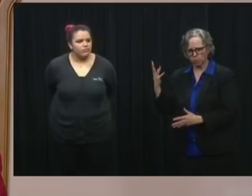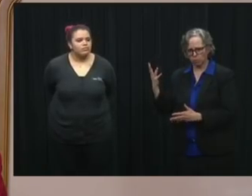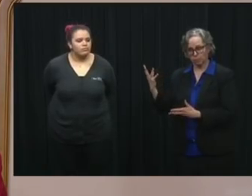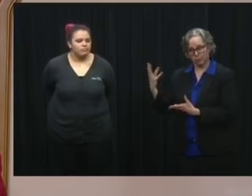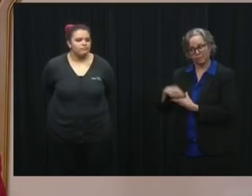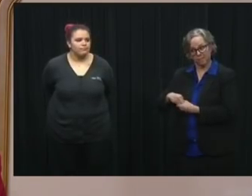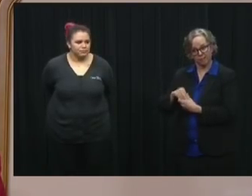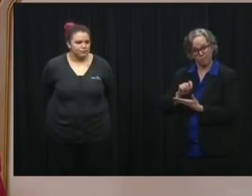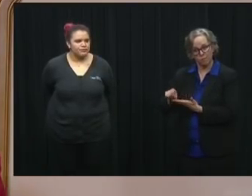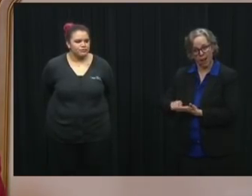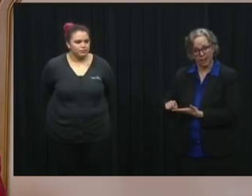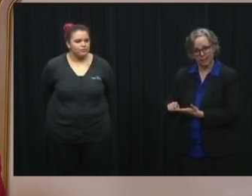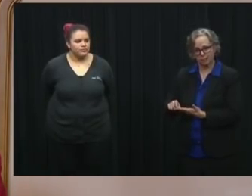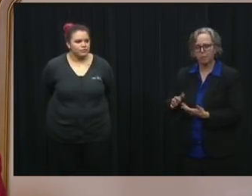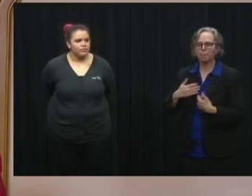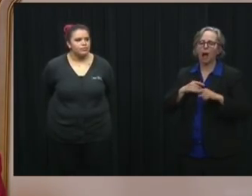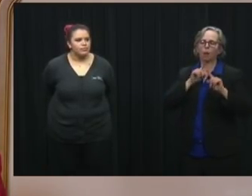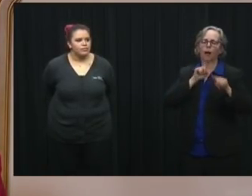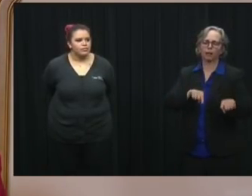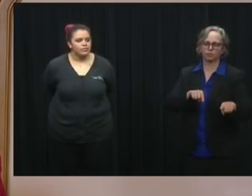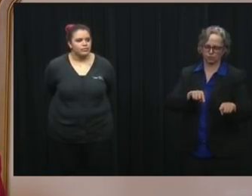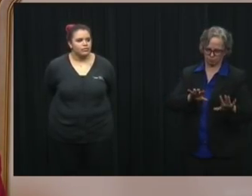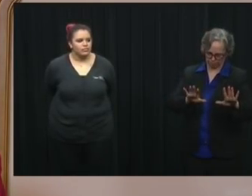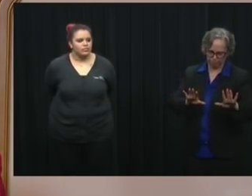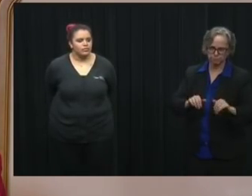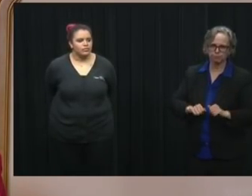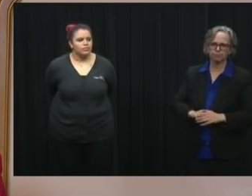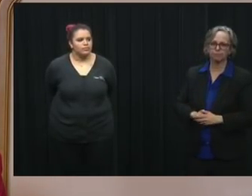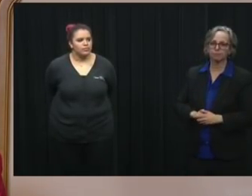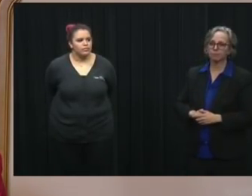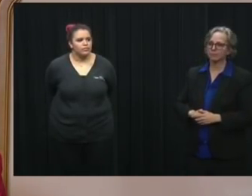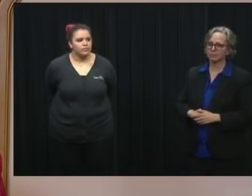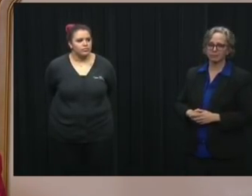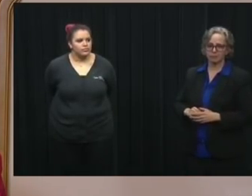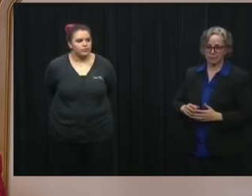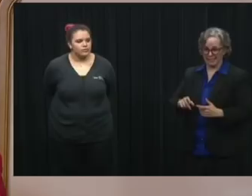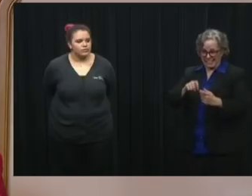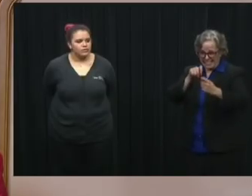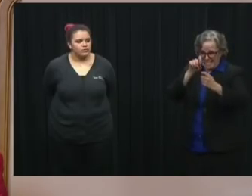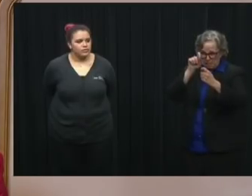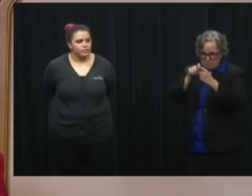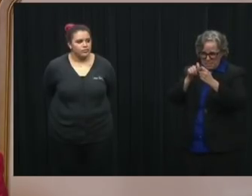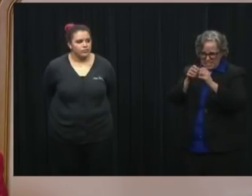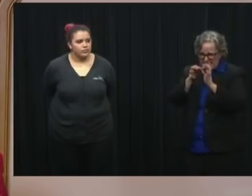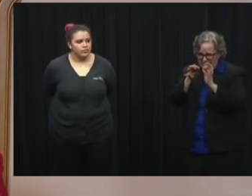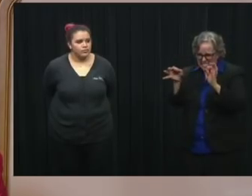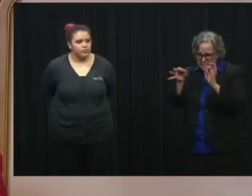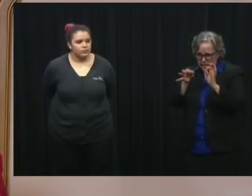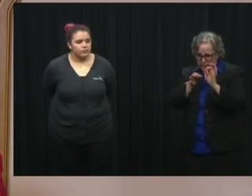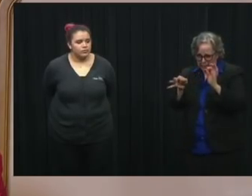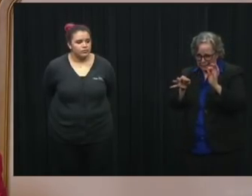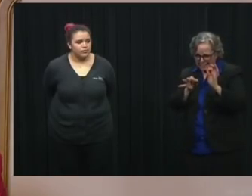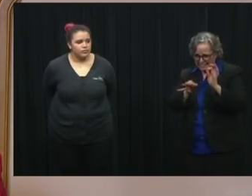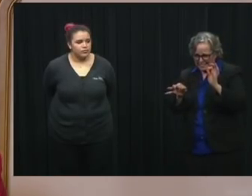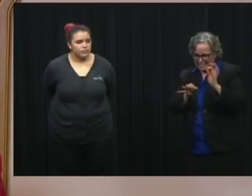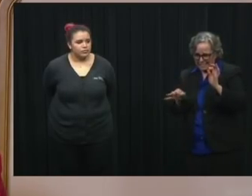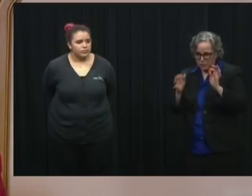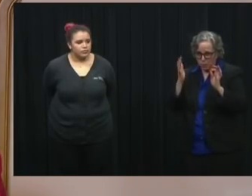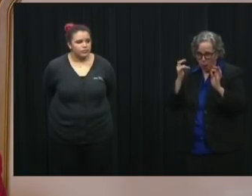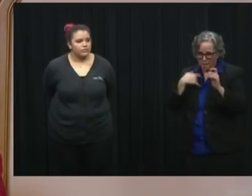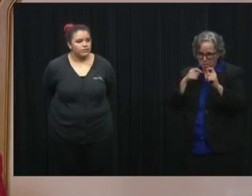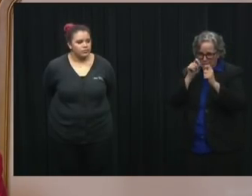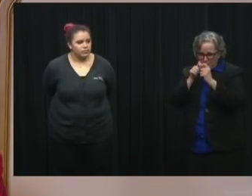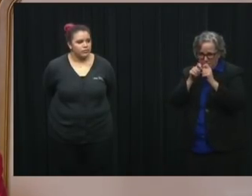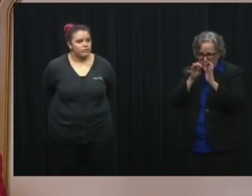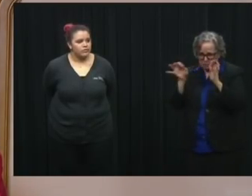There's a limit to how specific you can be, because if you say a certain business, then the question is, well, what actually is that business